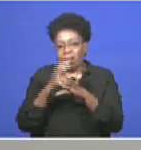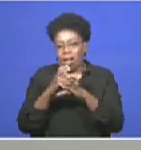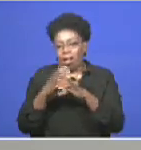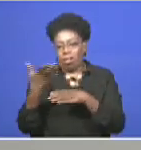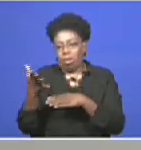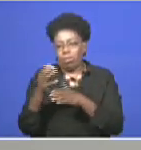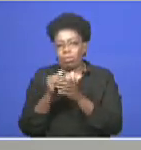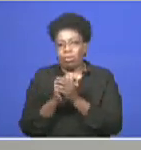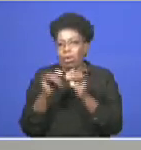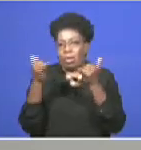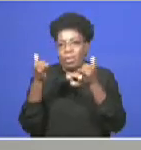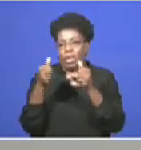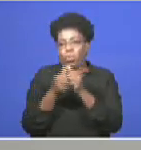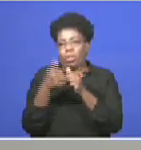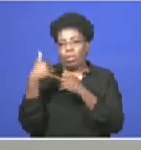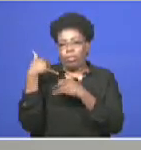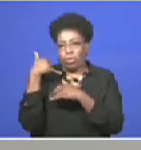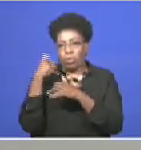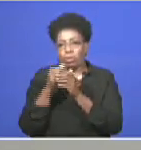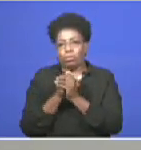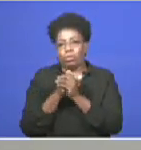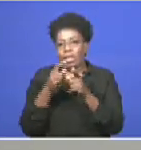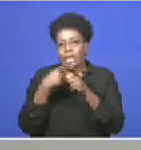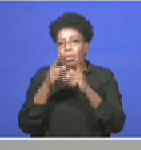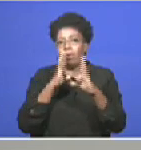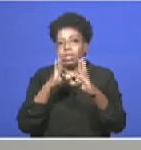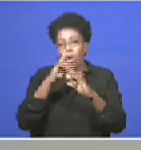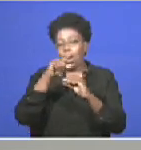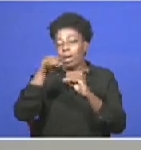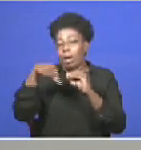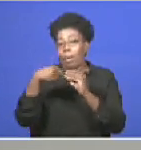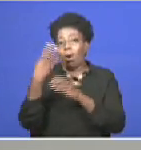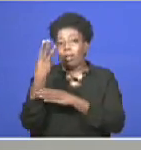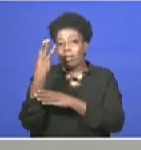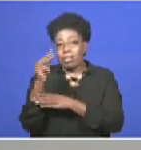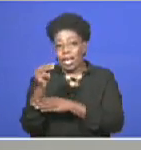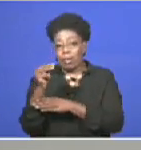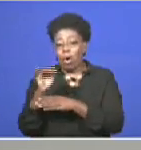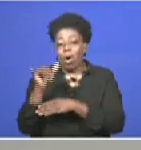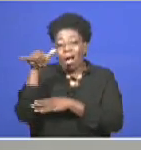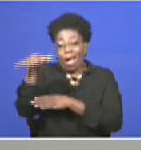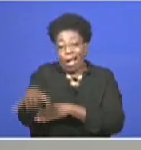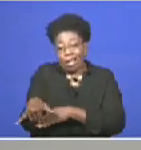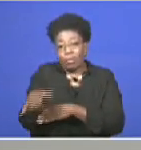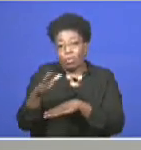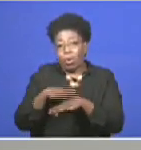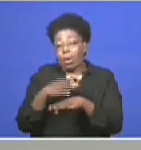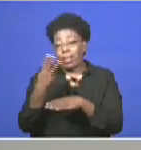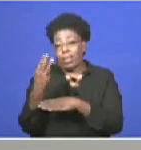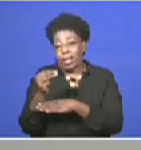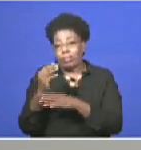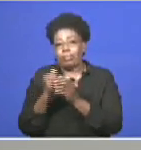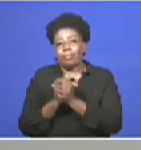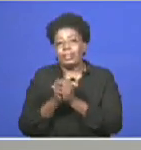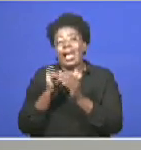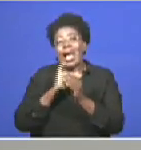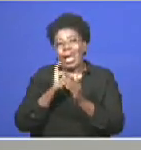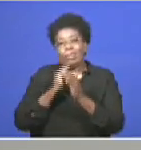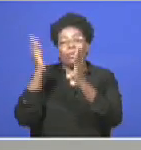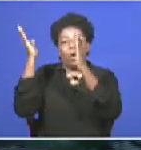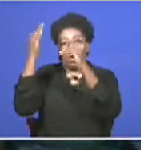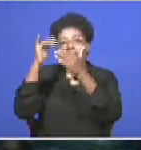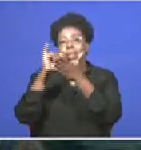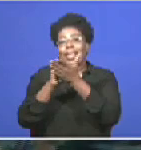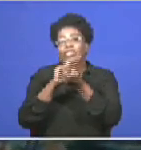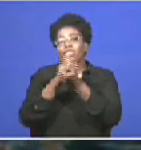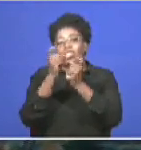call and play with the phone, and we would have to talk to them about playing with the phone or hang up on them, but I'm hoping that would